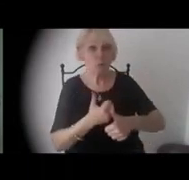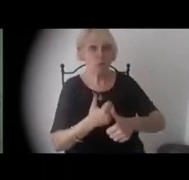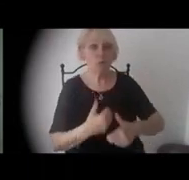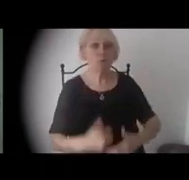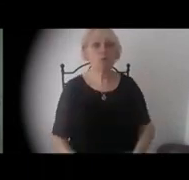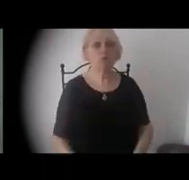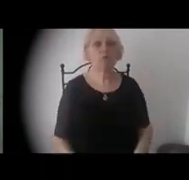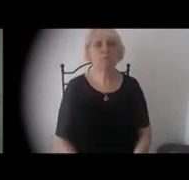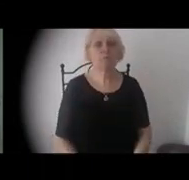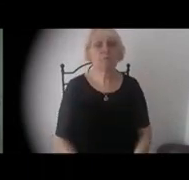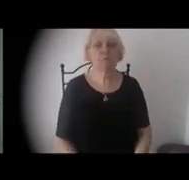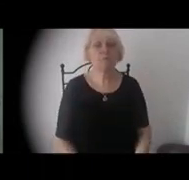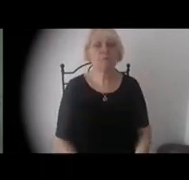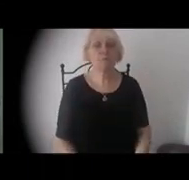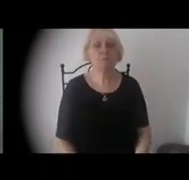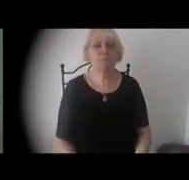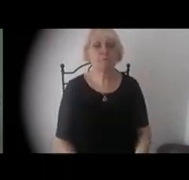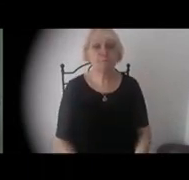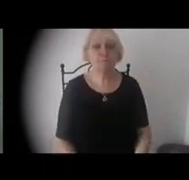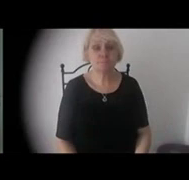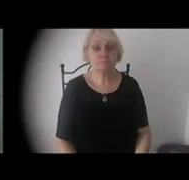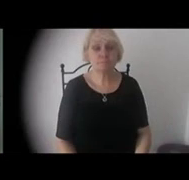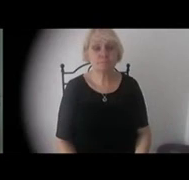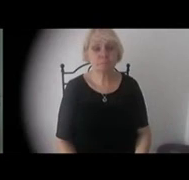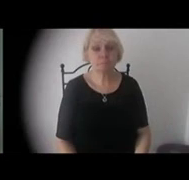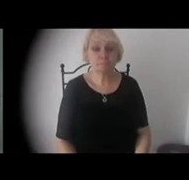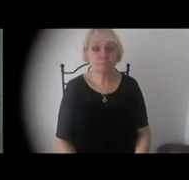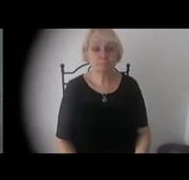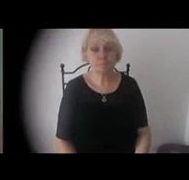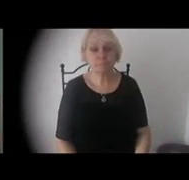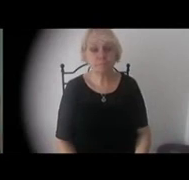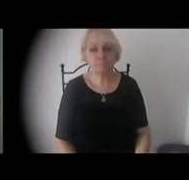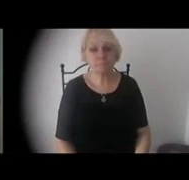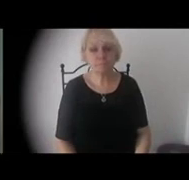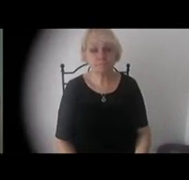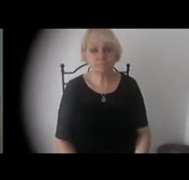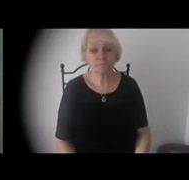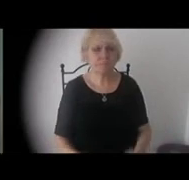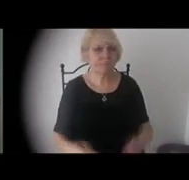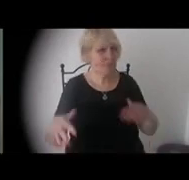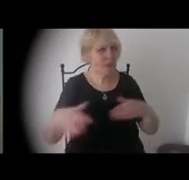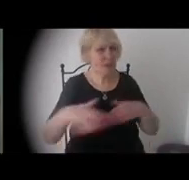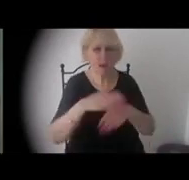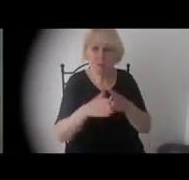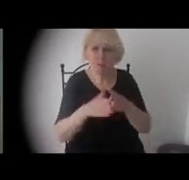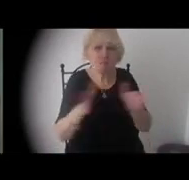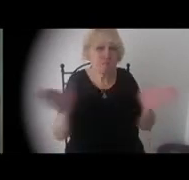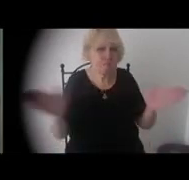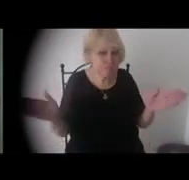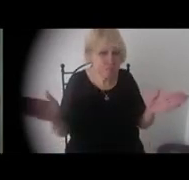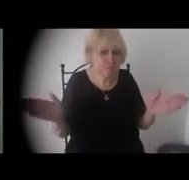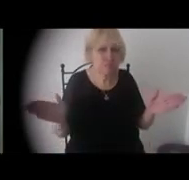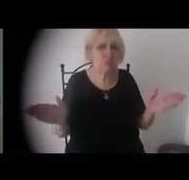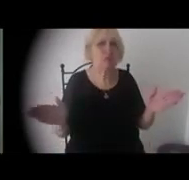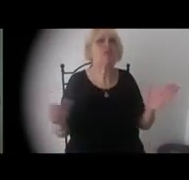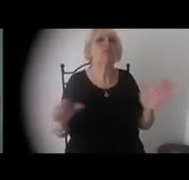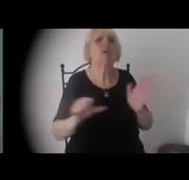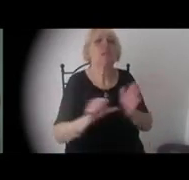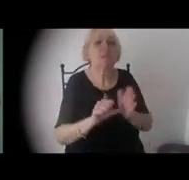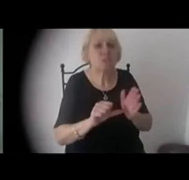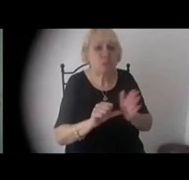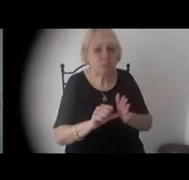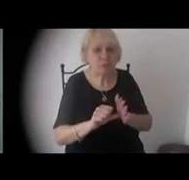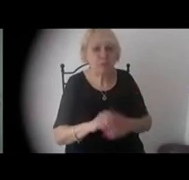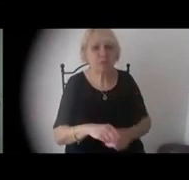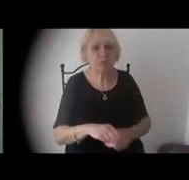mentioned, covering a huge range of issues. And you have to remember that children aren't